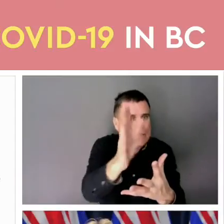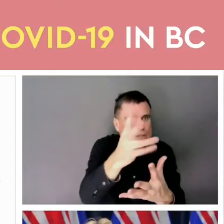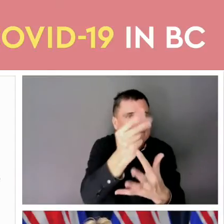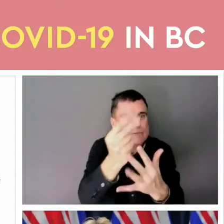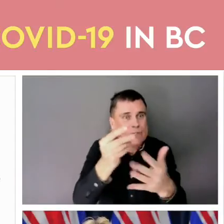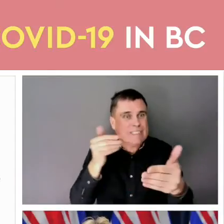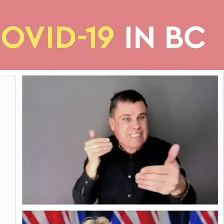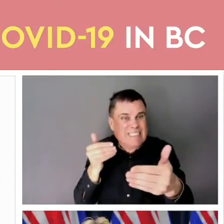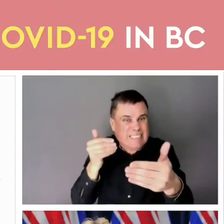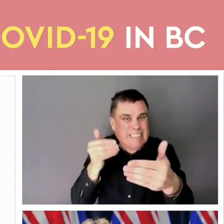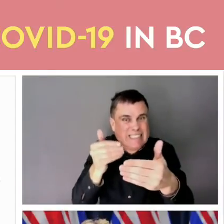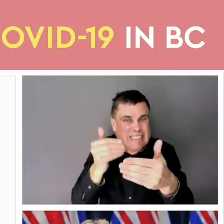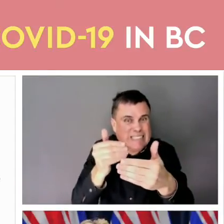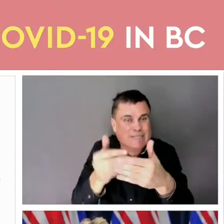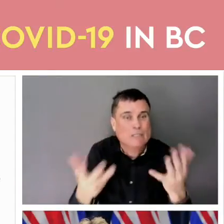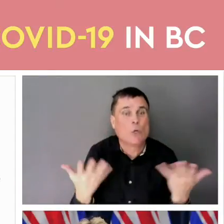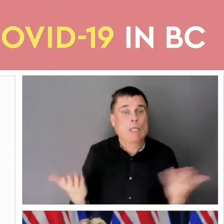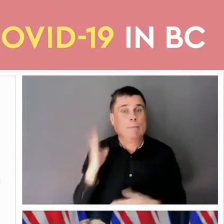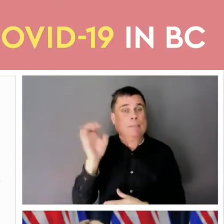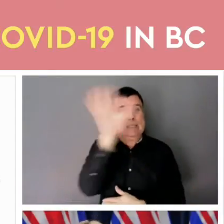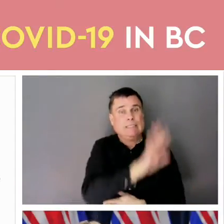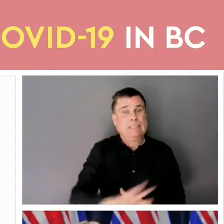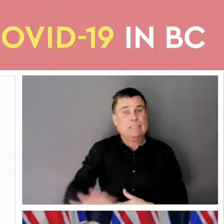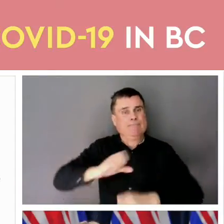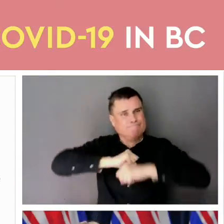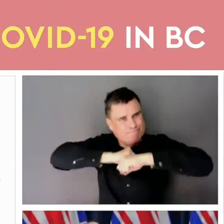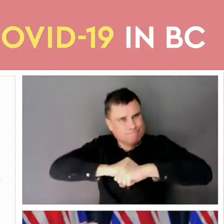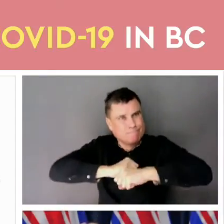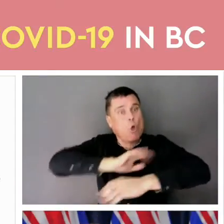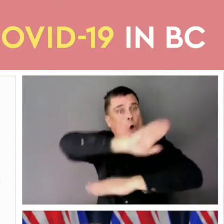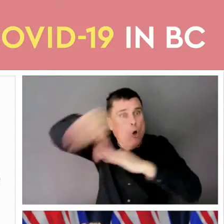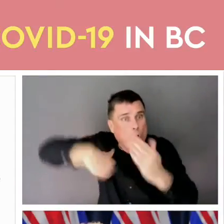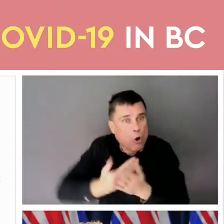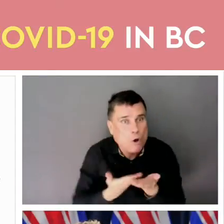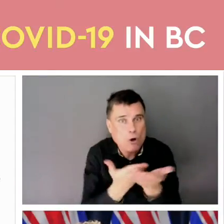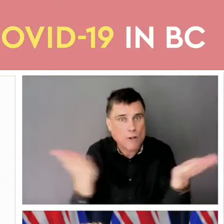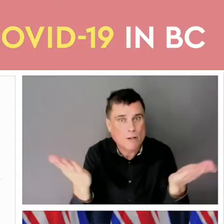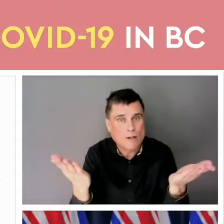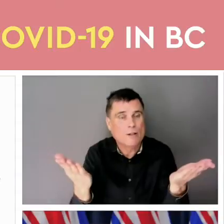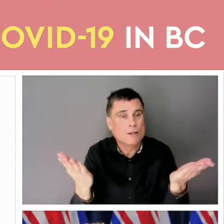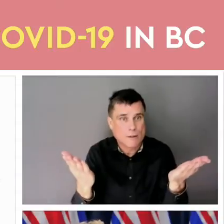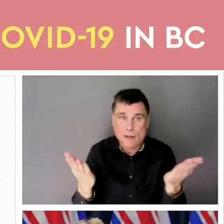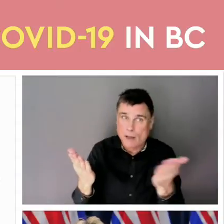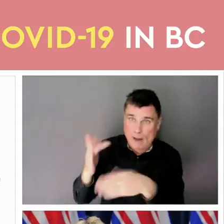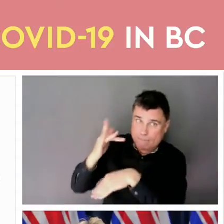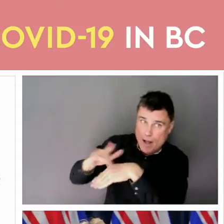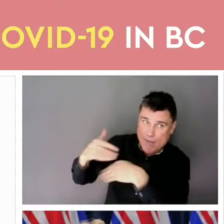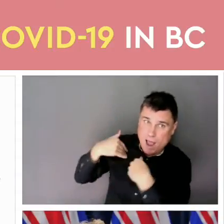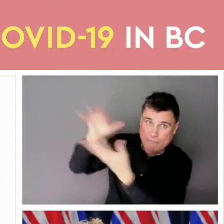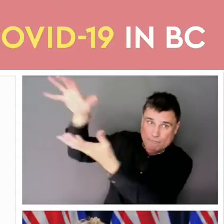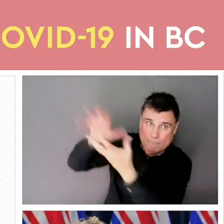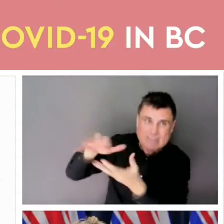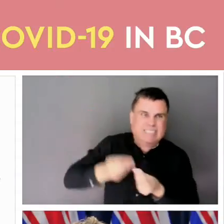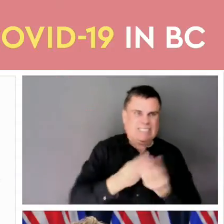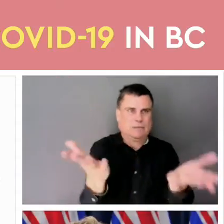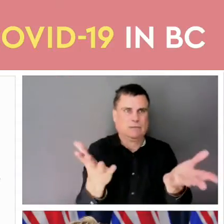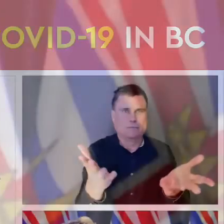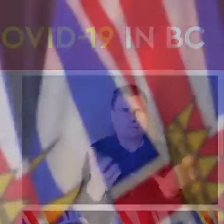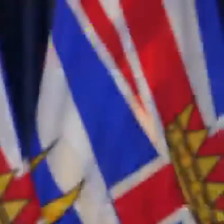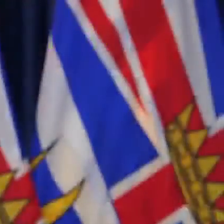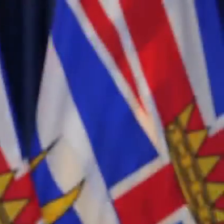protect everybody with immunization as it becomes available. So I'm going to stop there and say thank you very much, and